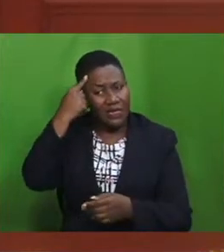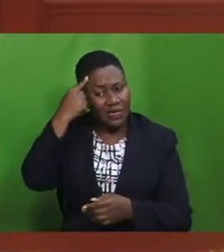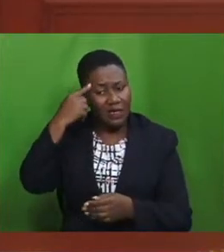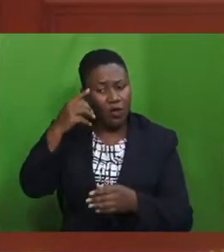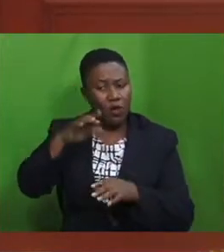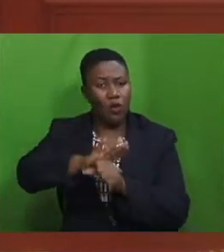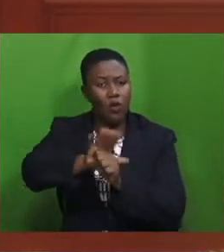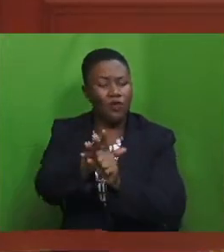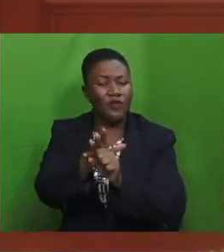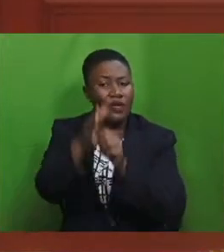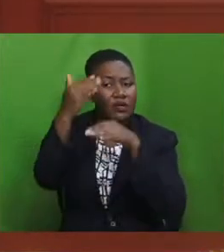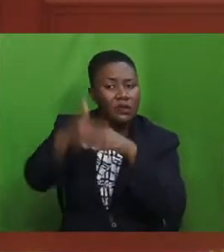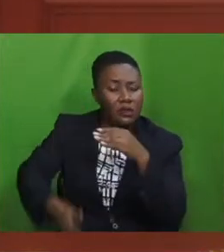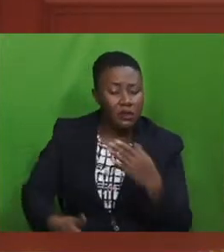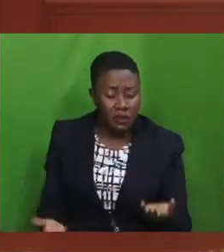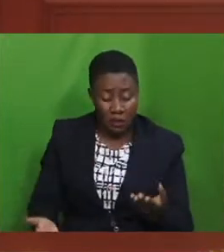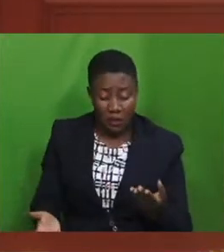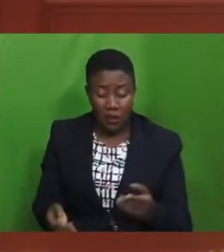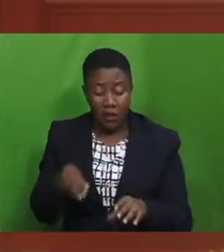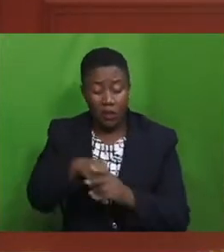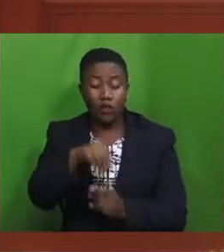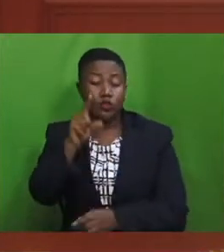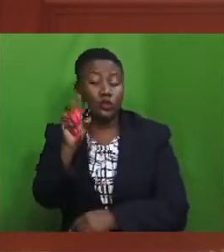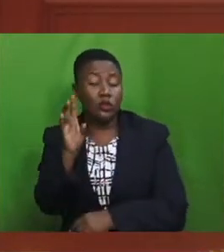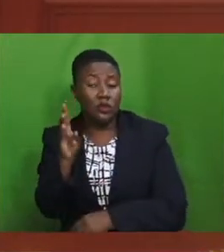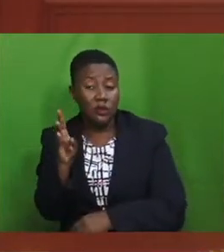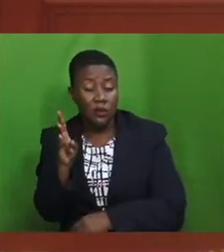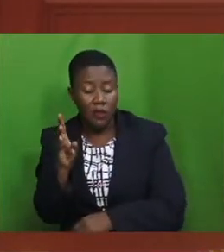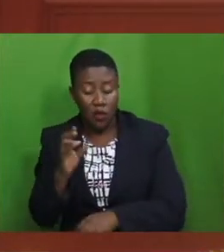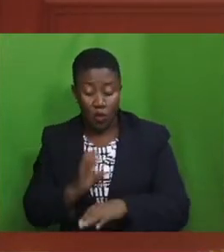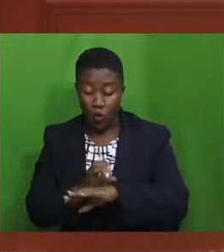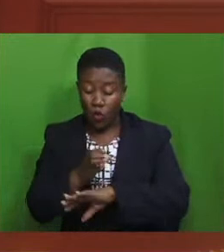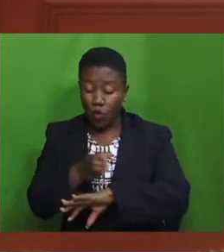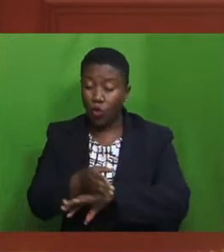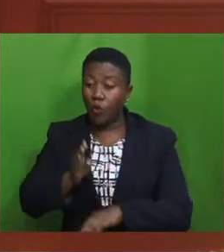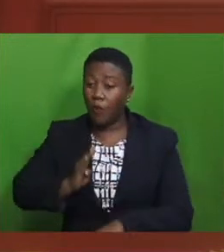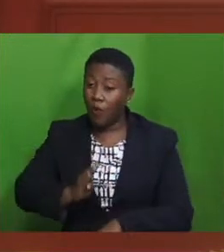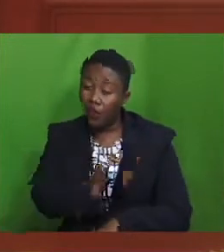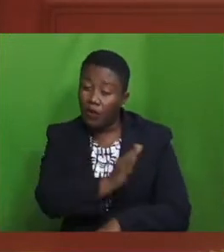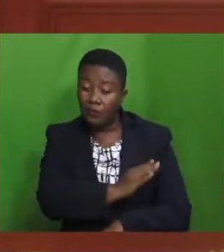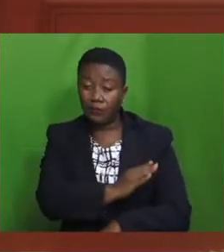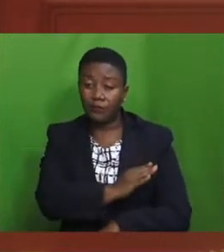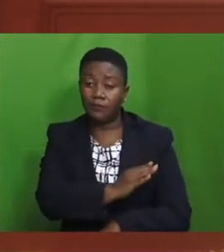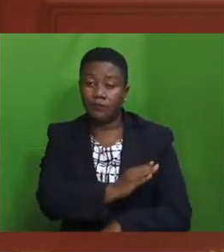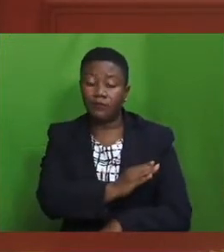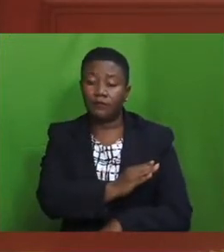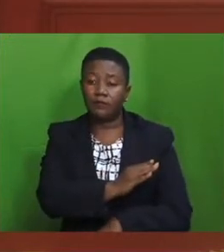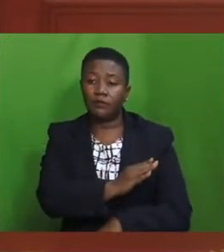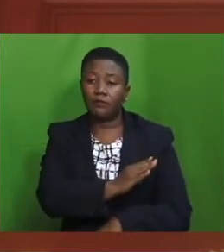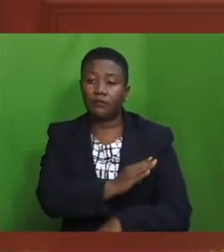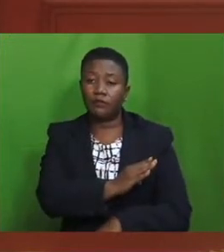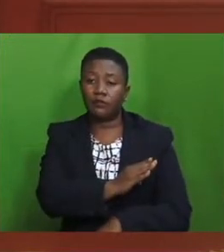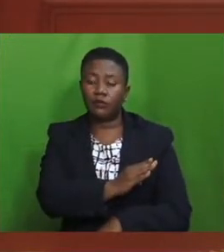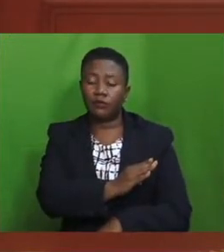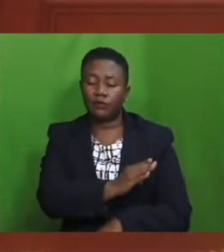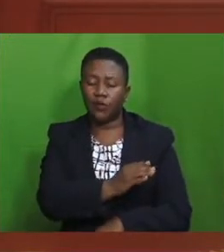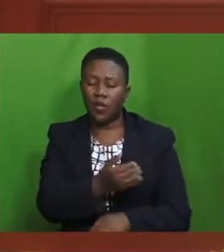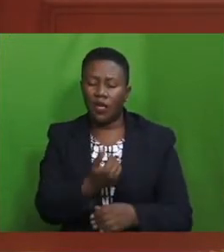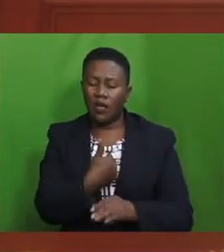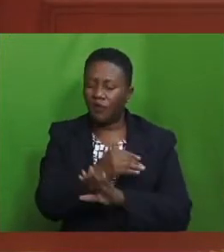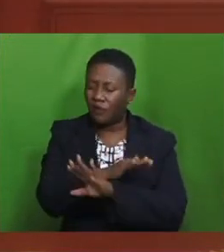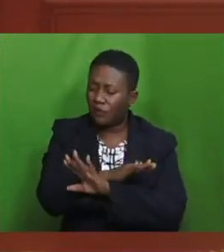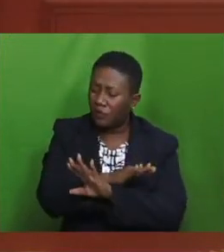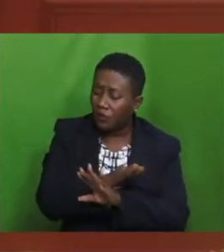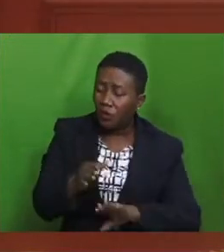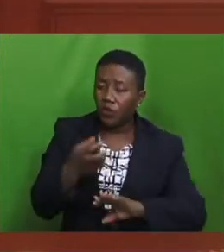as I said, 2017, Cocoa Board, initially, they had no difficulty